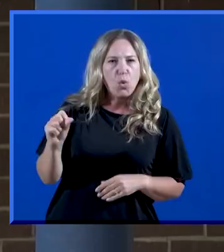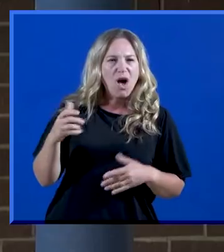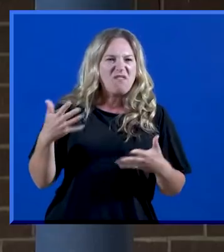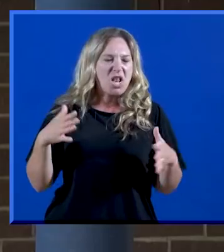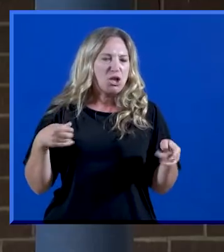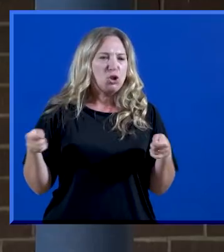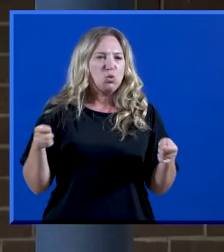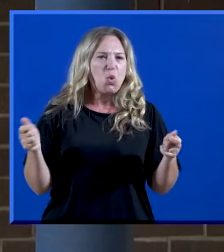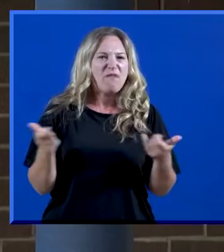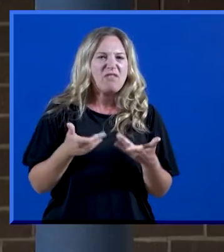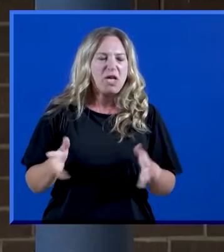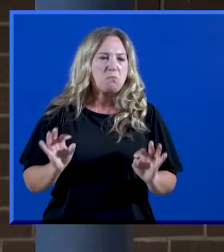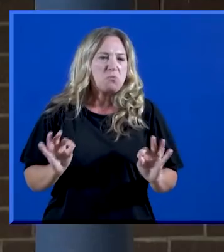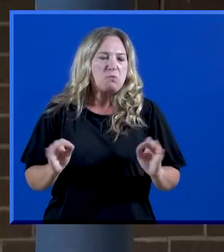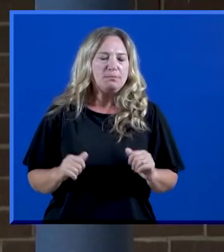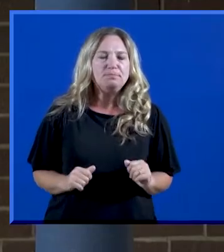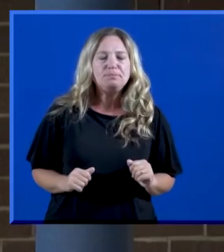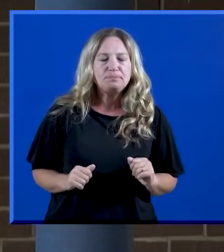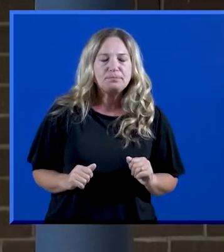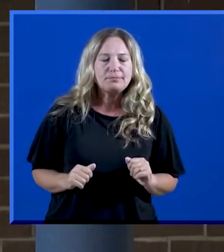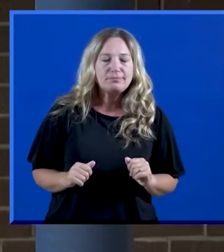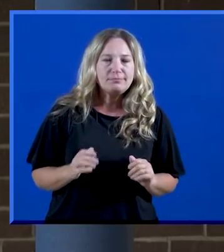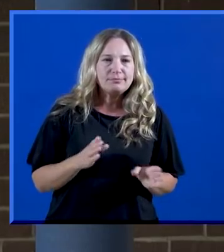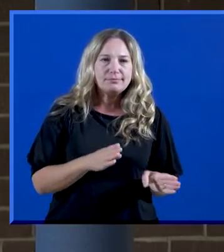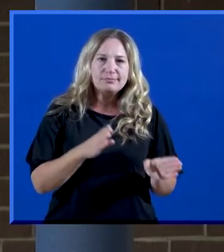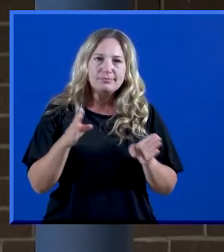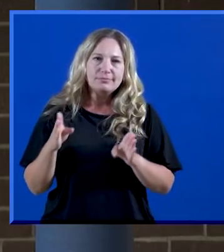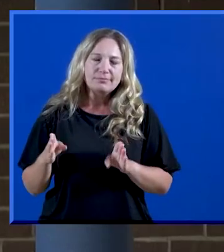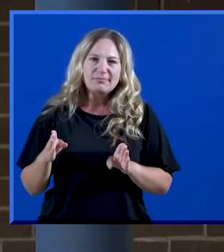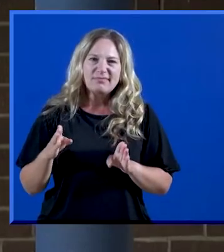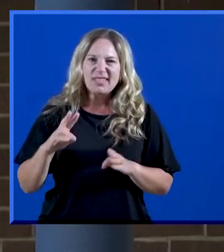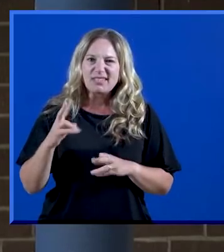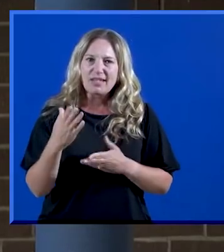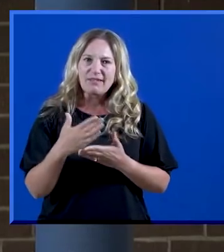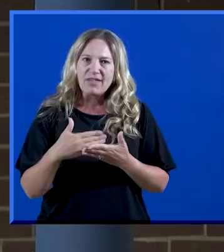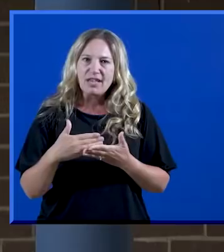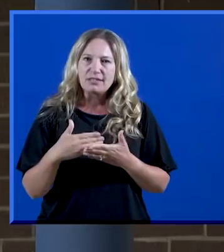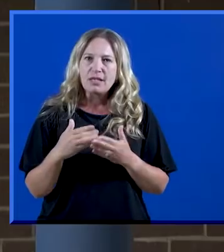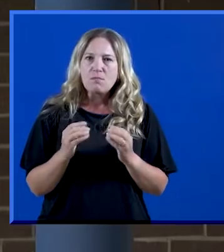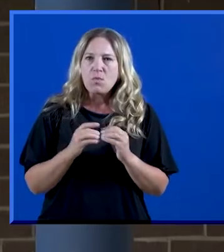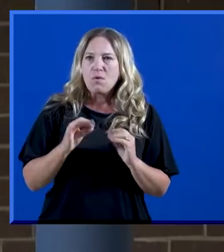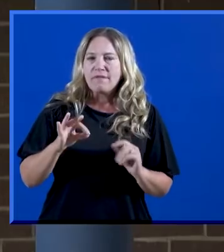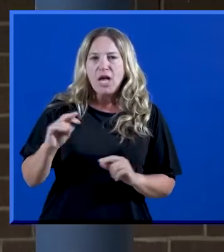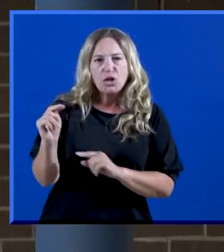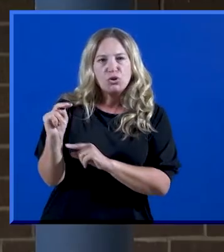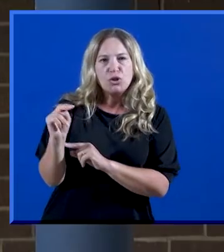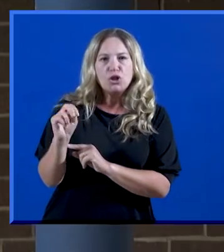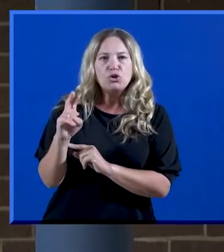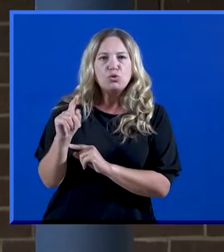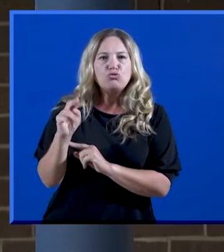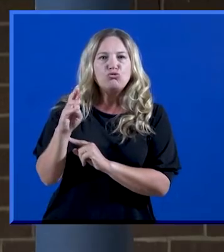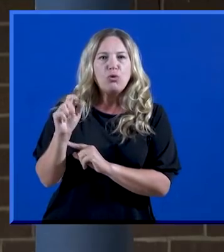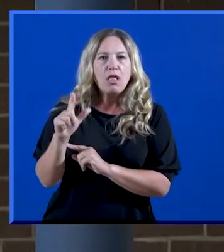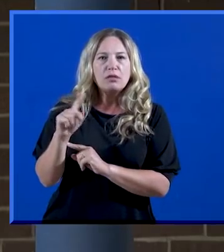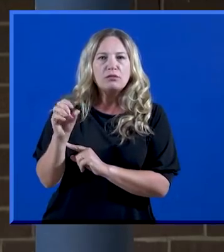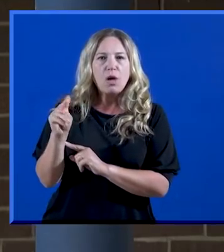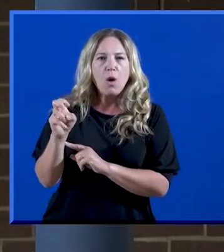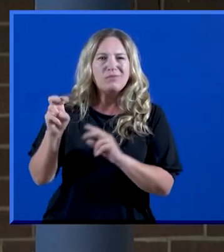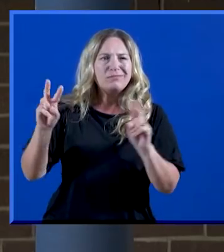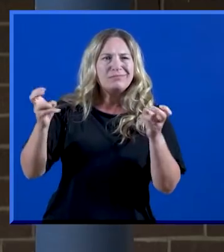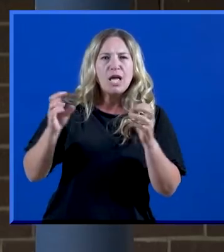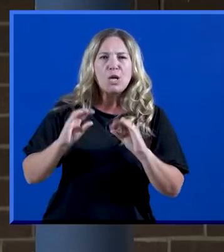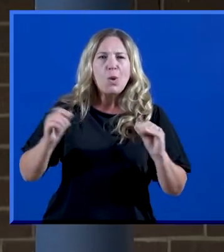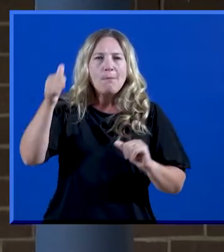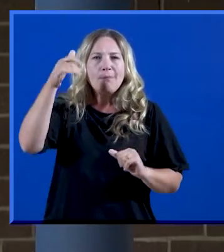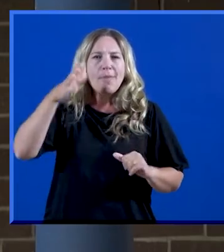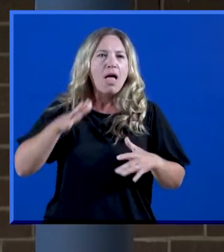all under control. As you enter the next phase of the transition process, the neutral zone, it's kind of like